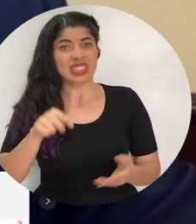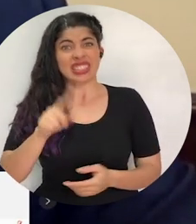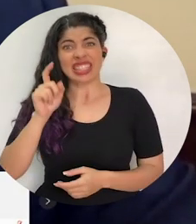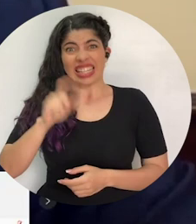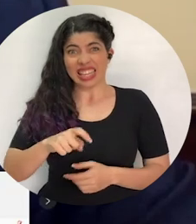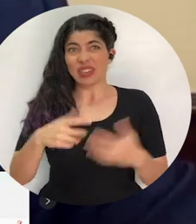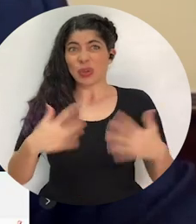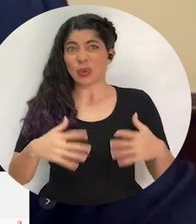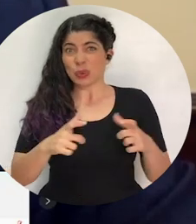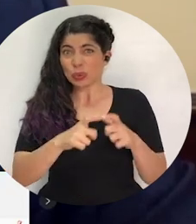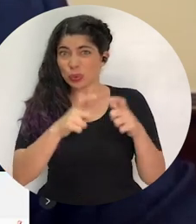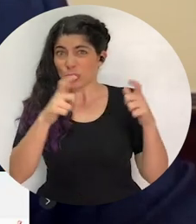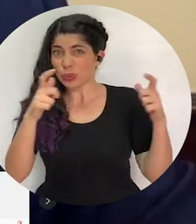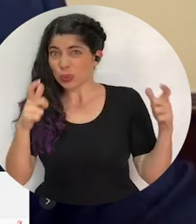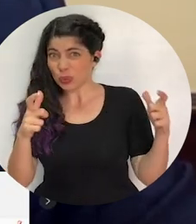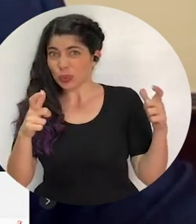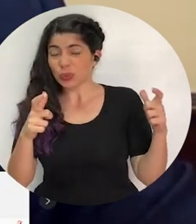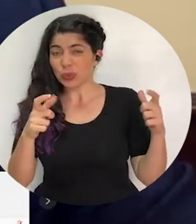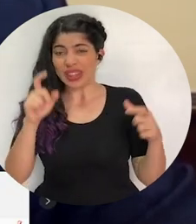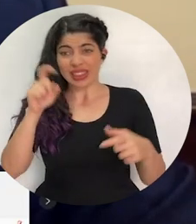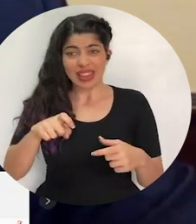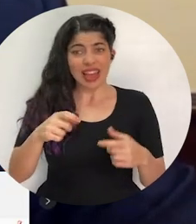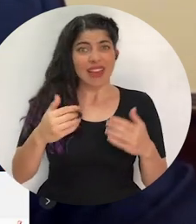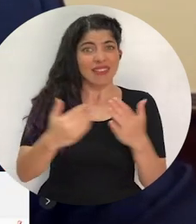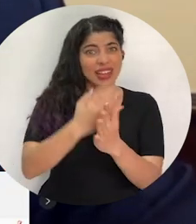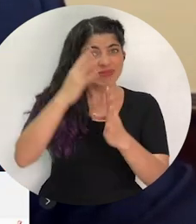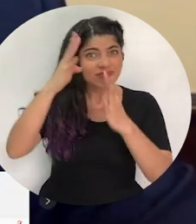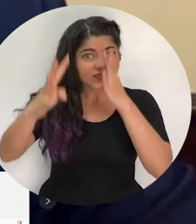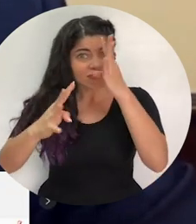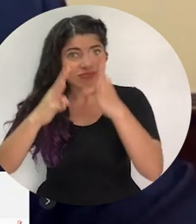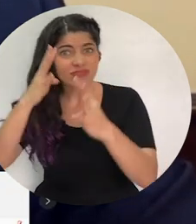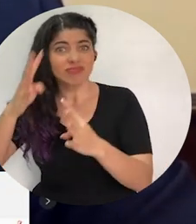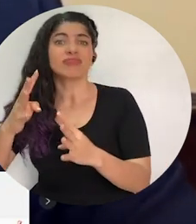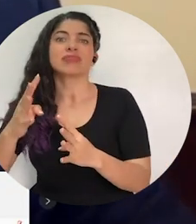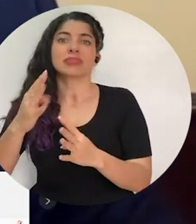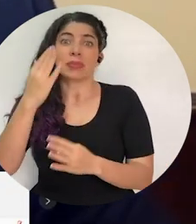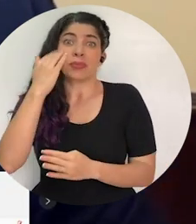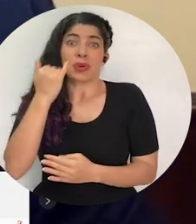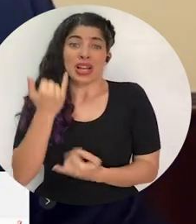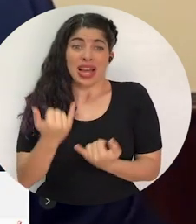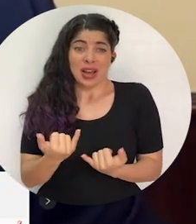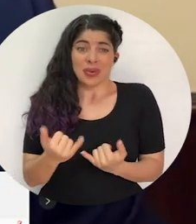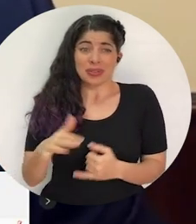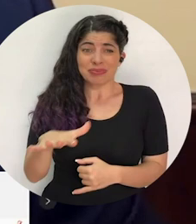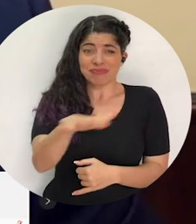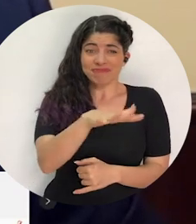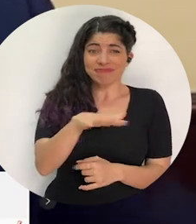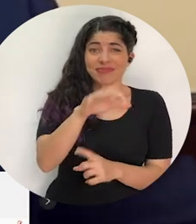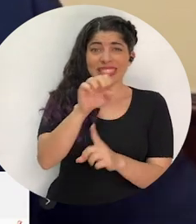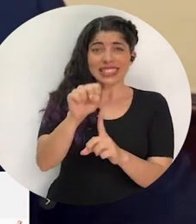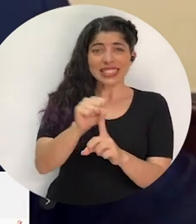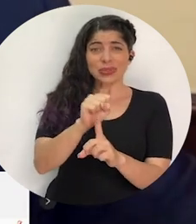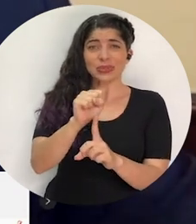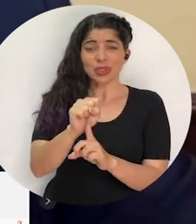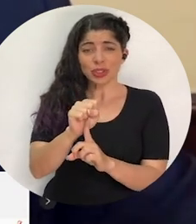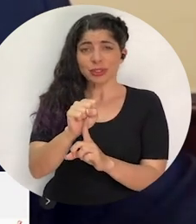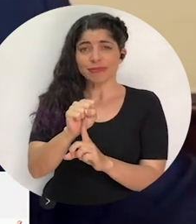ambitious. That is why it has to be innovative, because the situation,